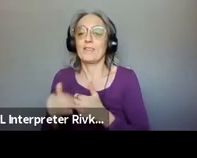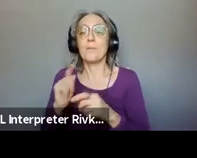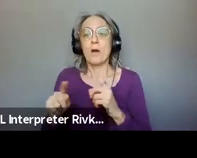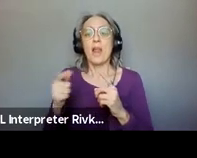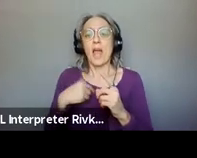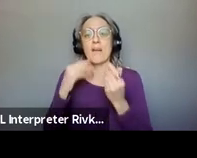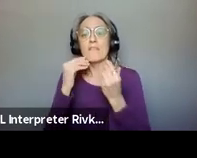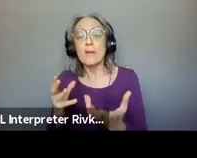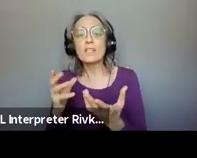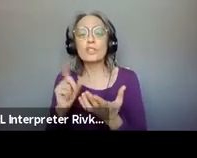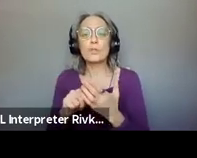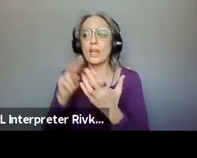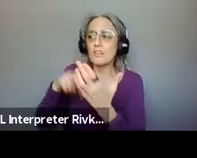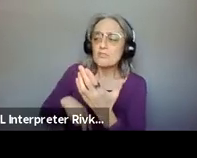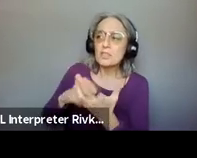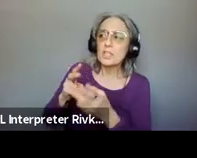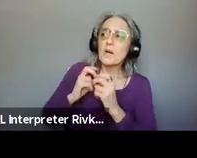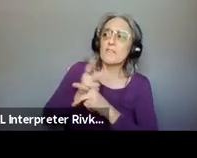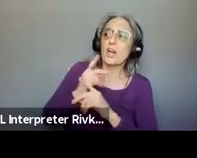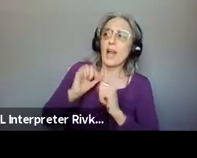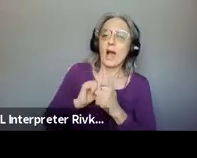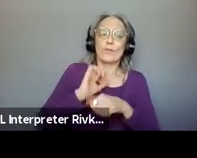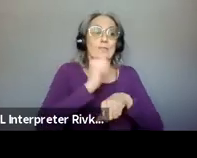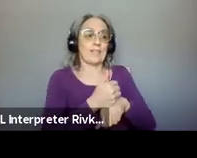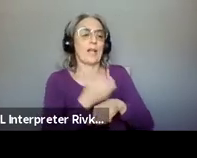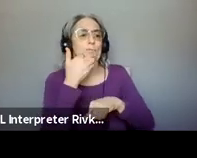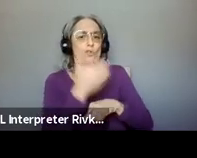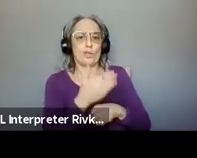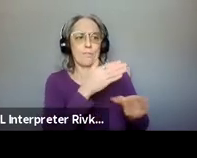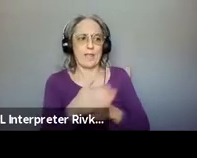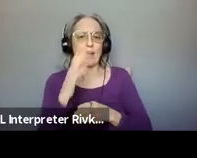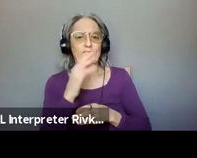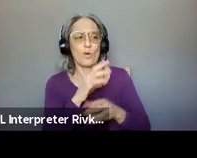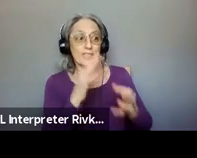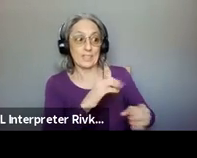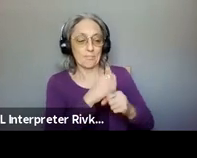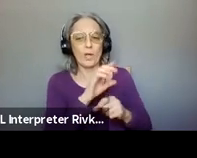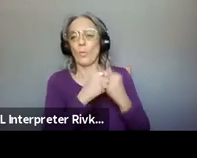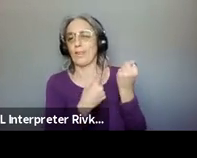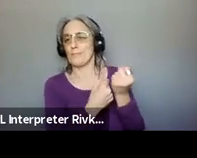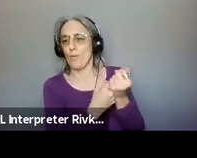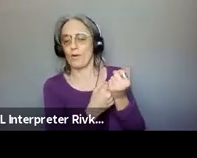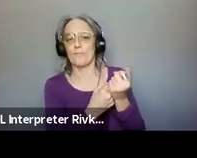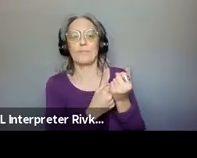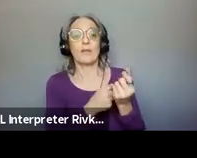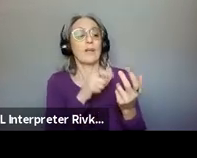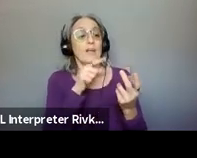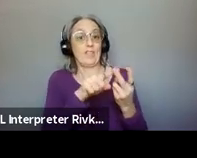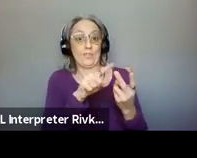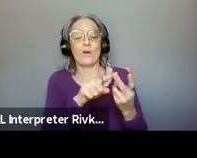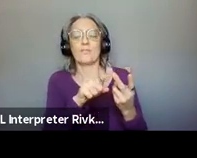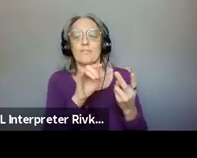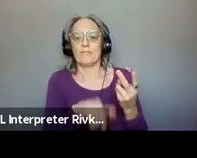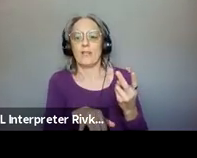of create your own supported decision making plan that works for the specific ward. And that once again allows the ward to